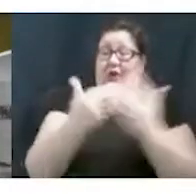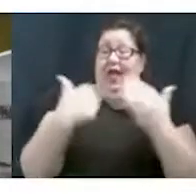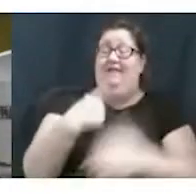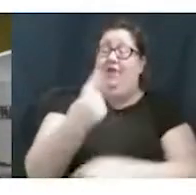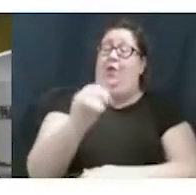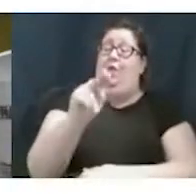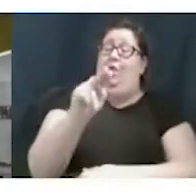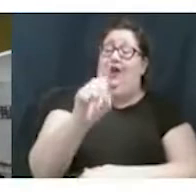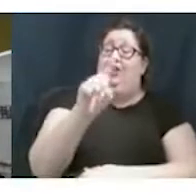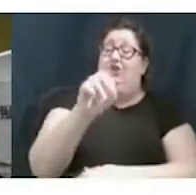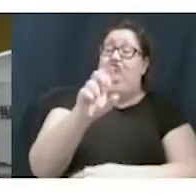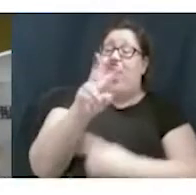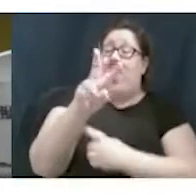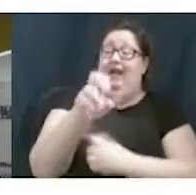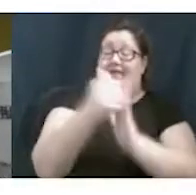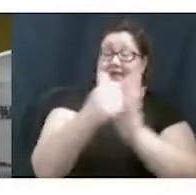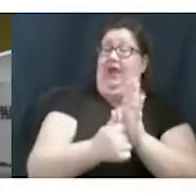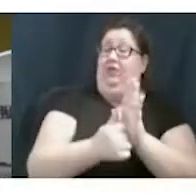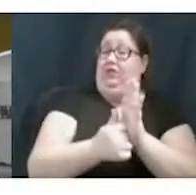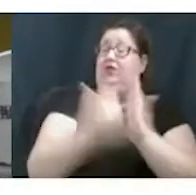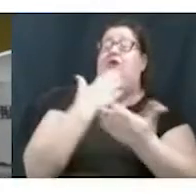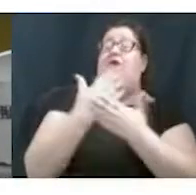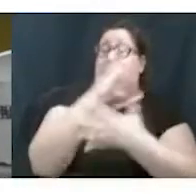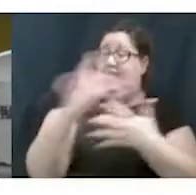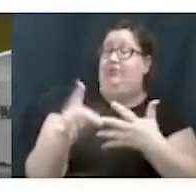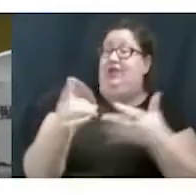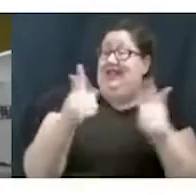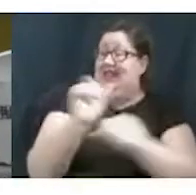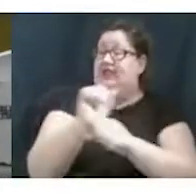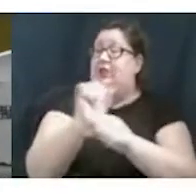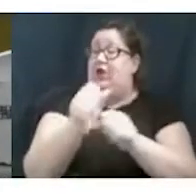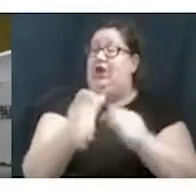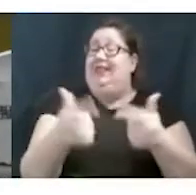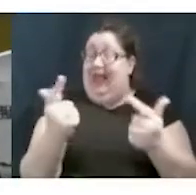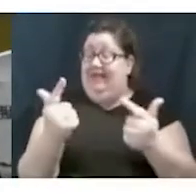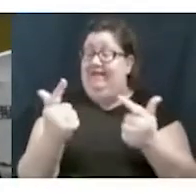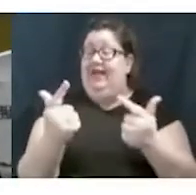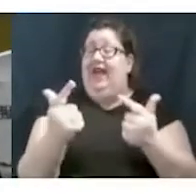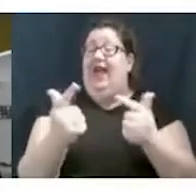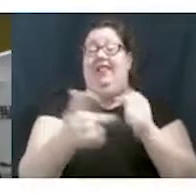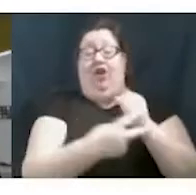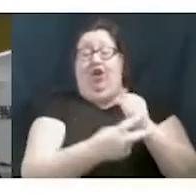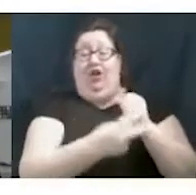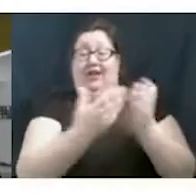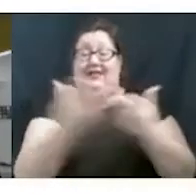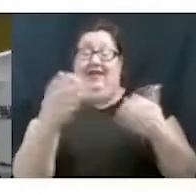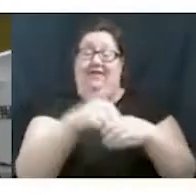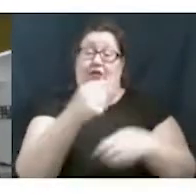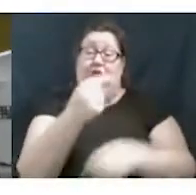option because that lets you work live. You can archive stuff in Google Drive. But